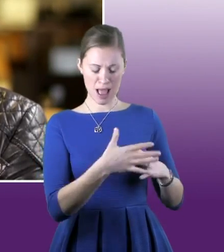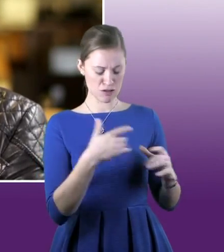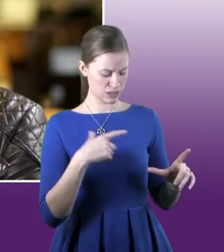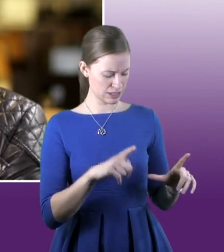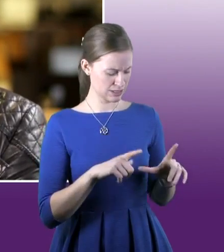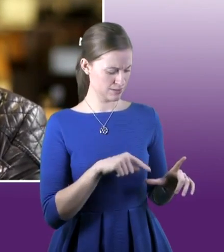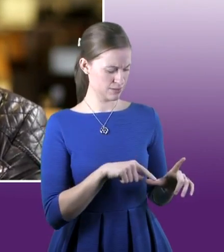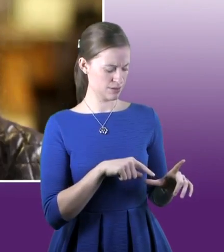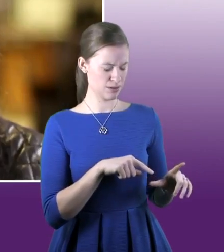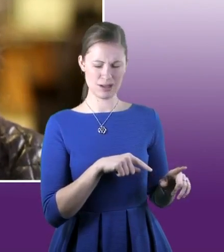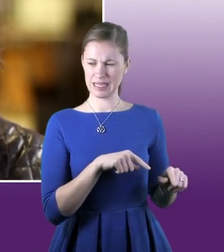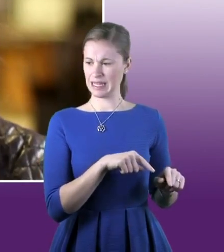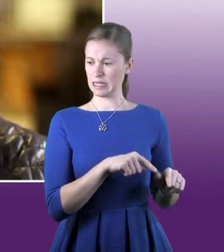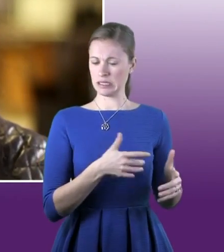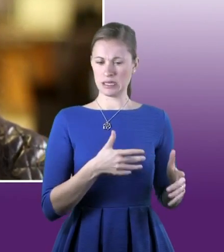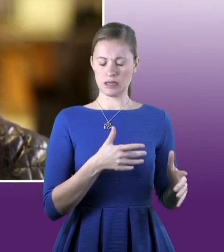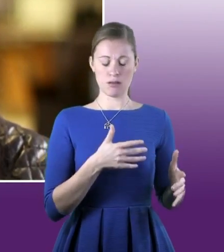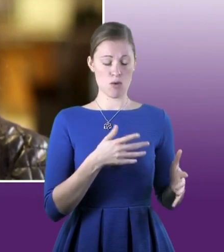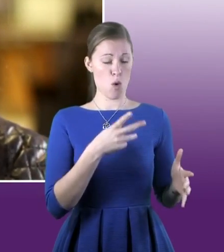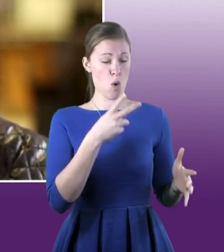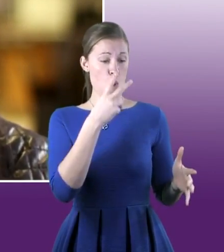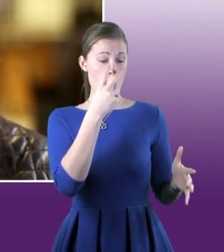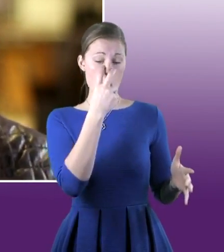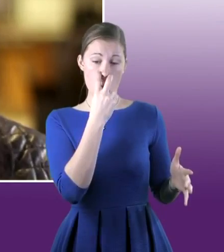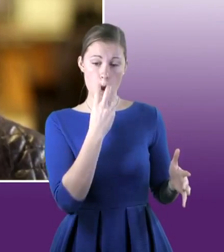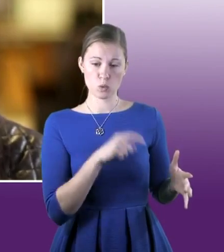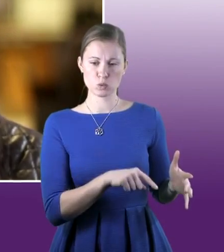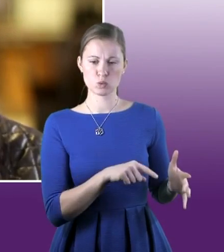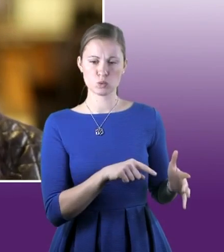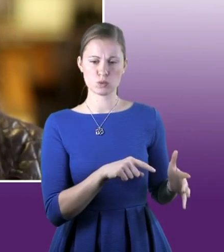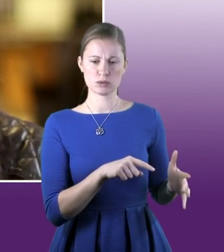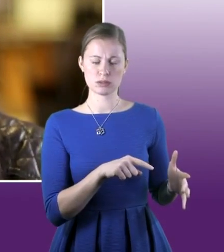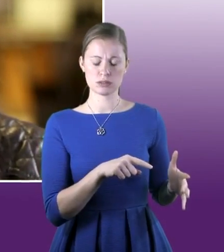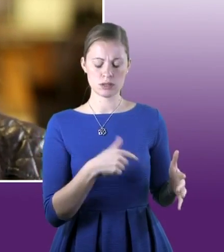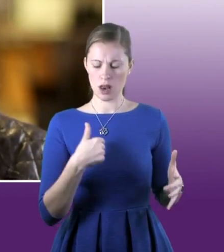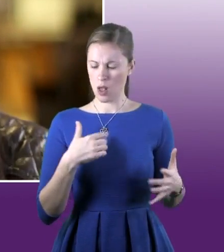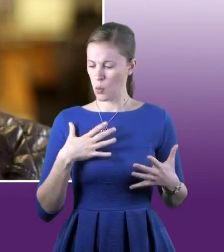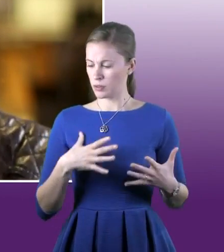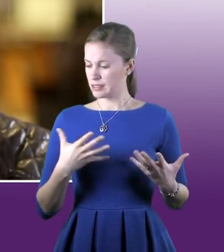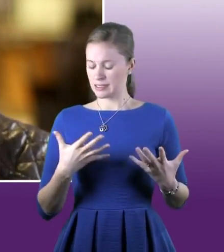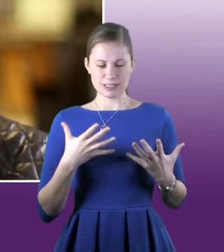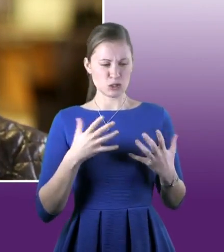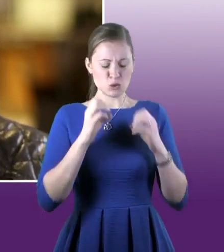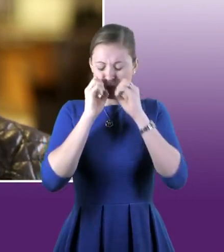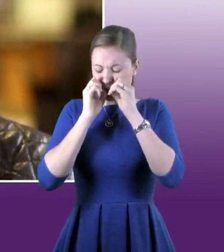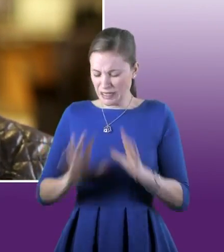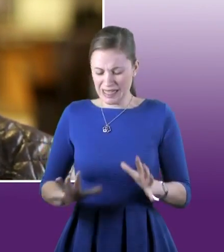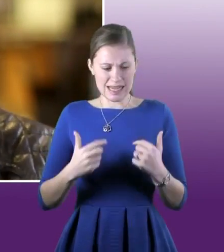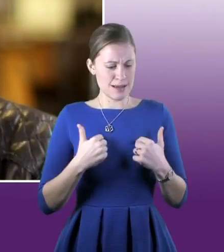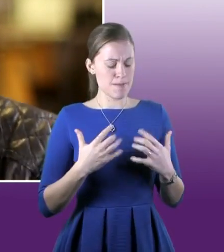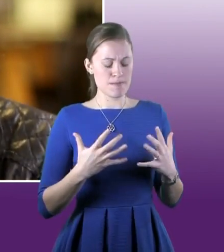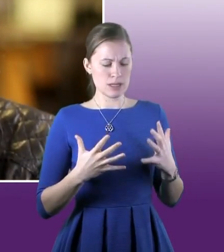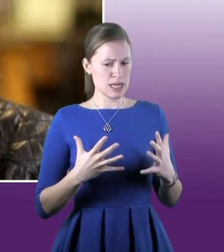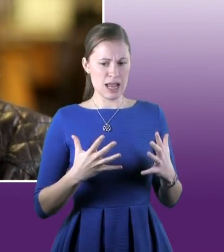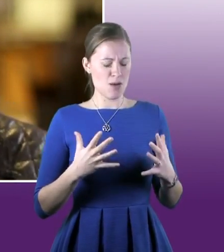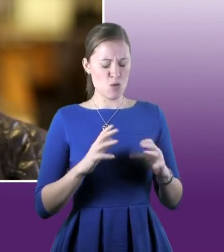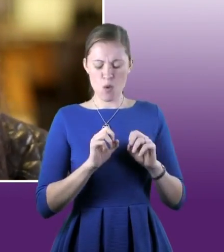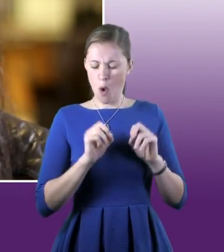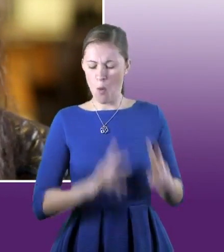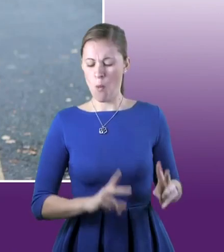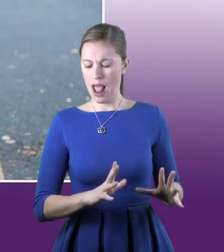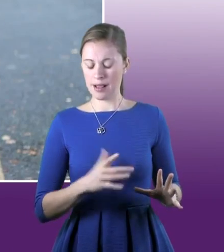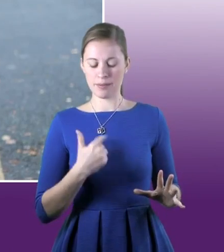really old. I just wanted to scream. no way, but I